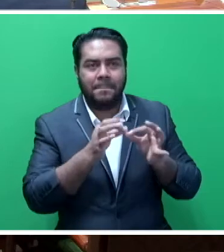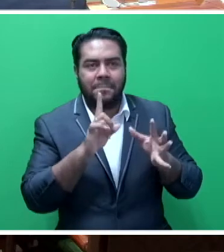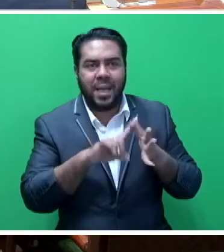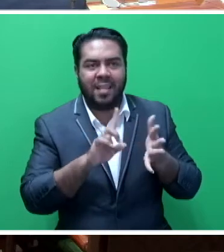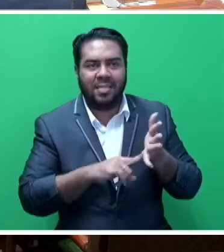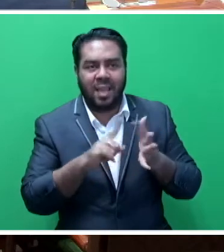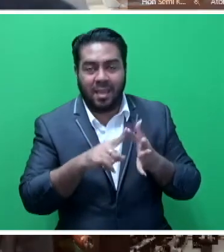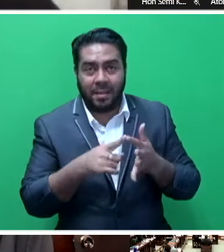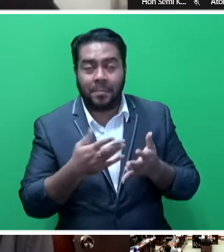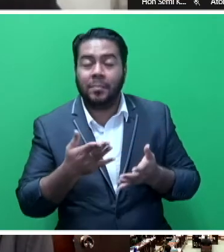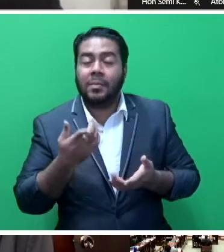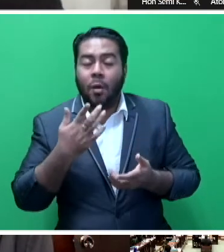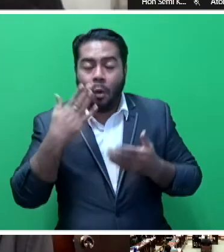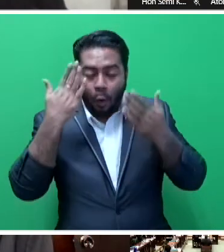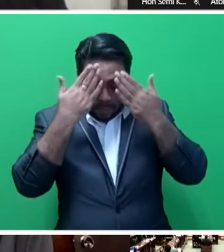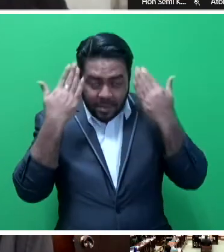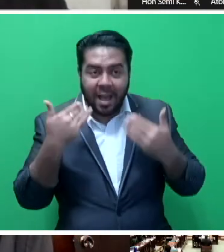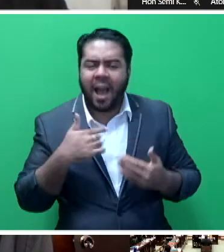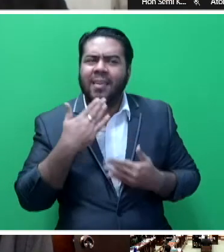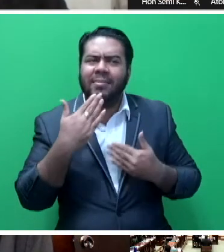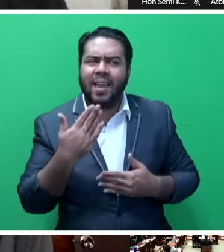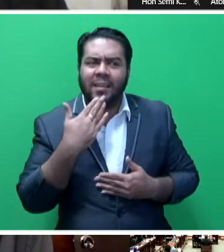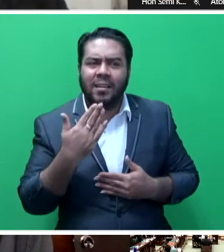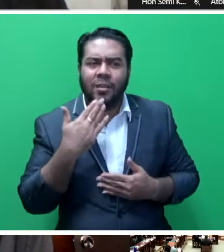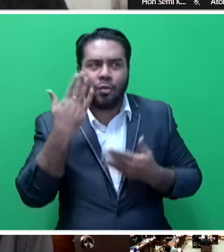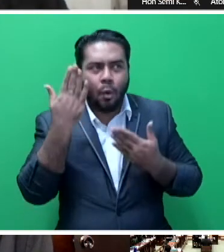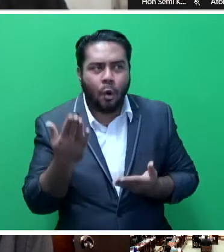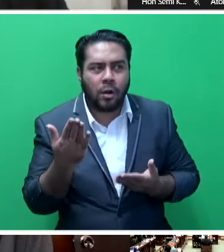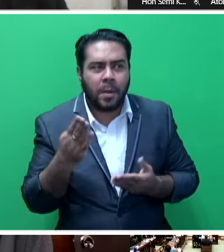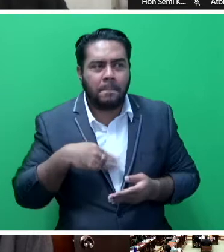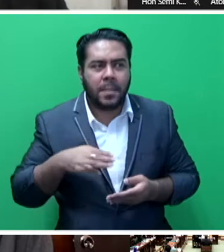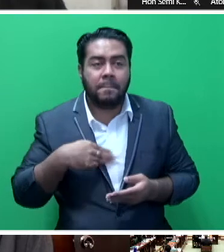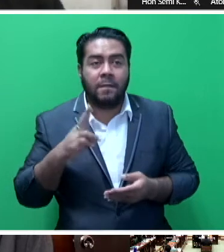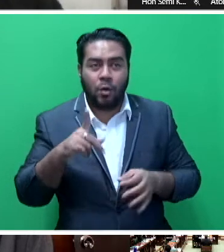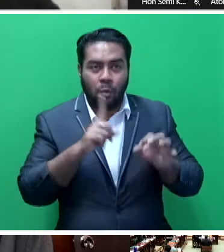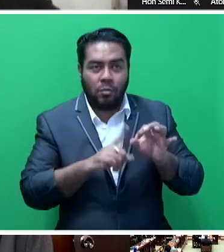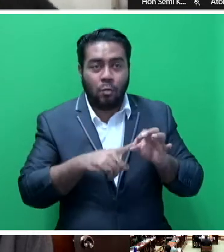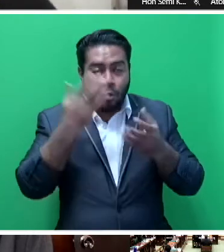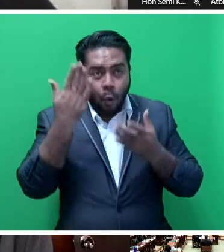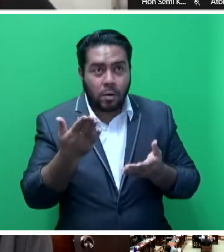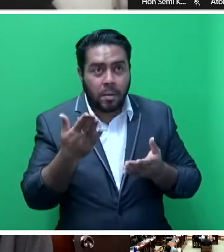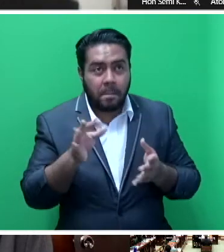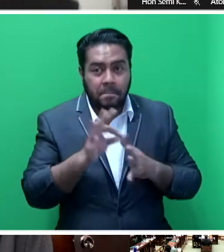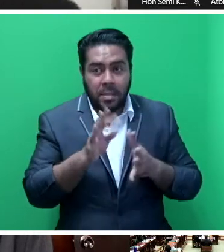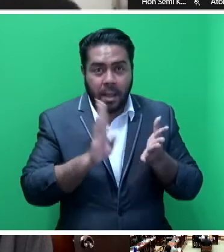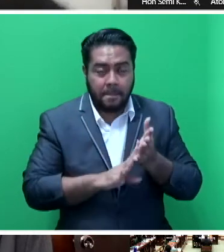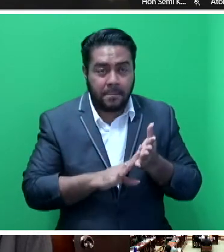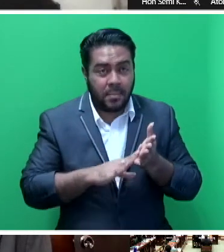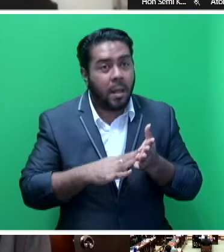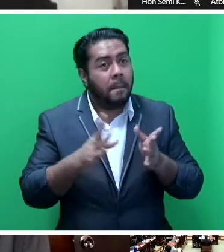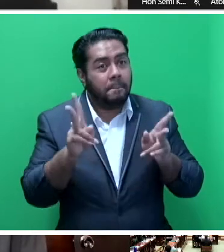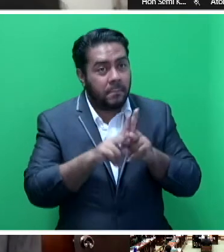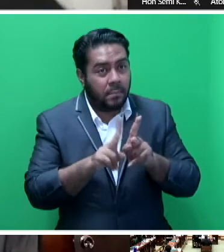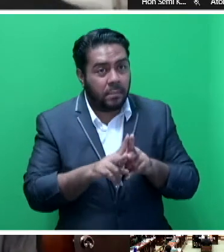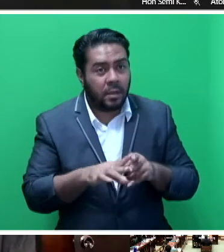Honourable Speaker, I thank the Honourable Member for that question. The Honourable Prime Minister and Honourable colleagues, despite the